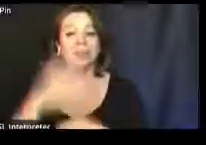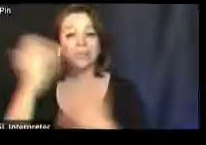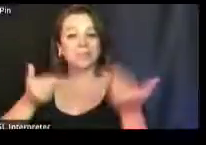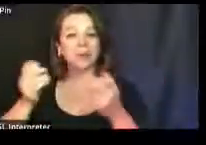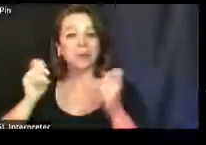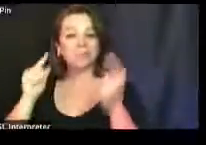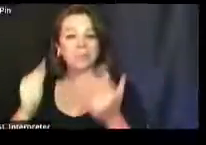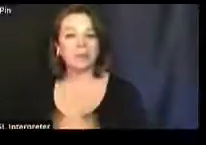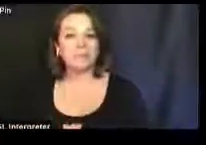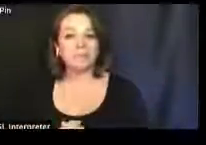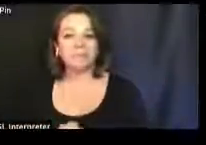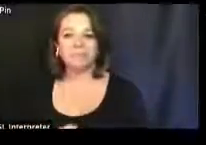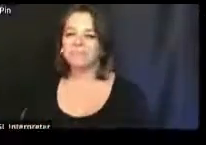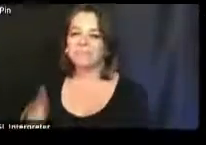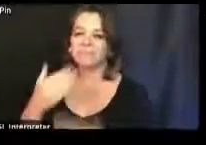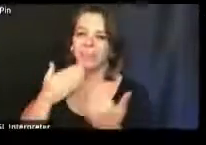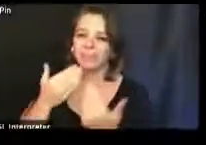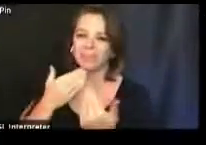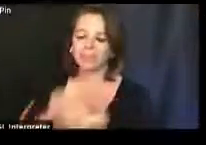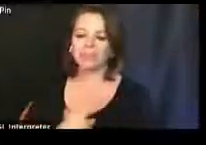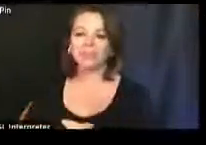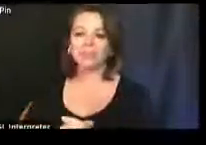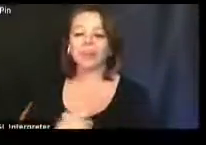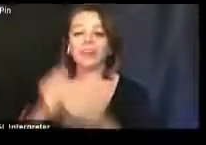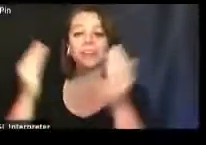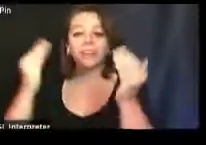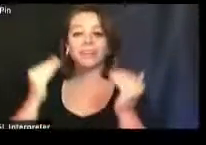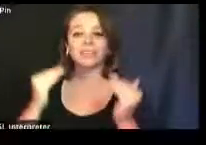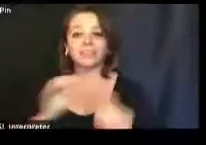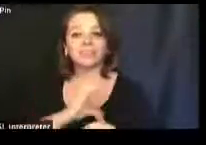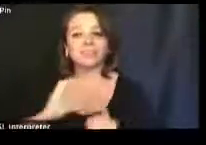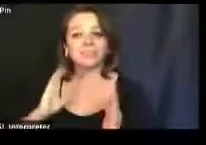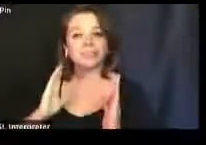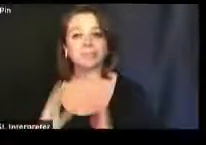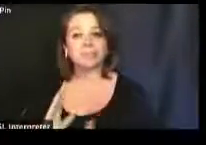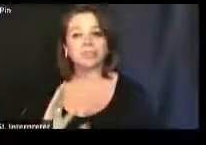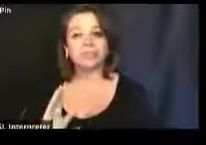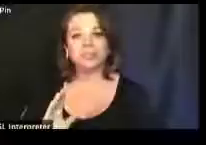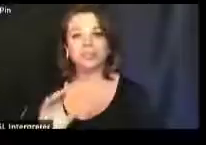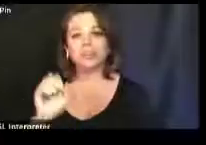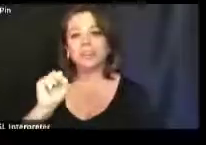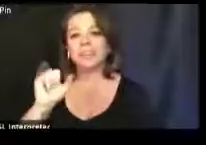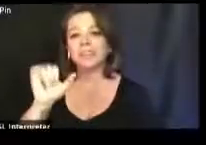Thank you, Commissioner Sadwani. We will move on to Commissioner Patricia Sinai.